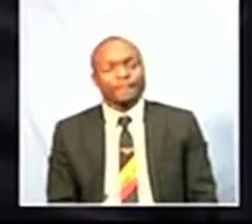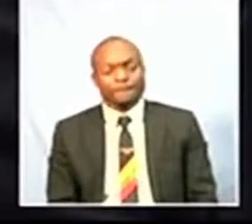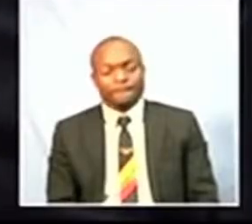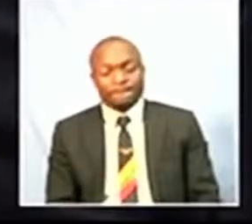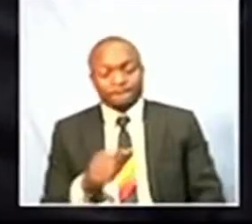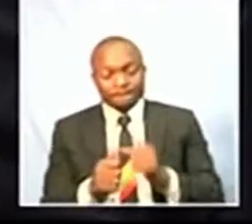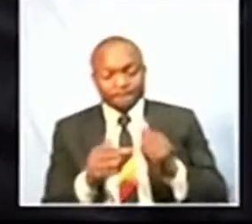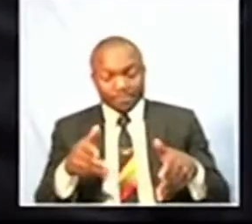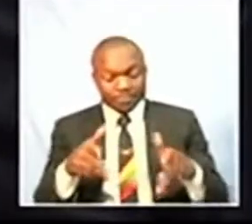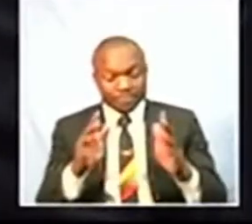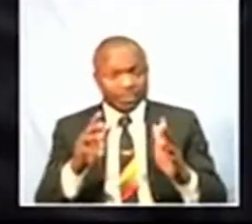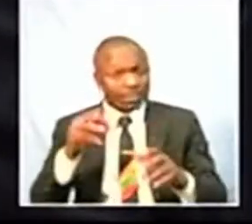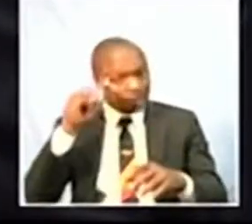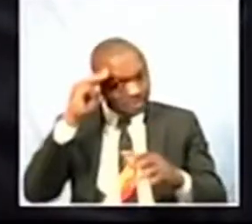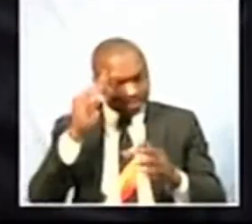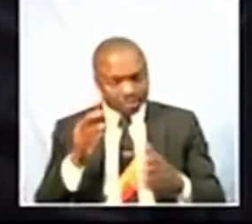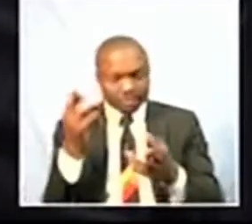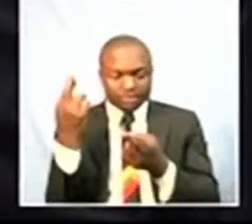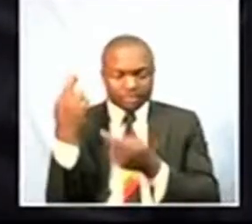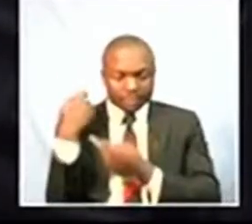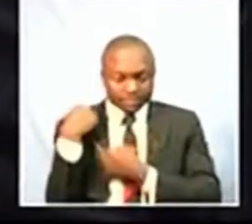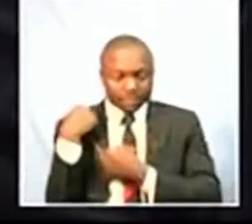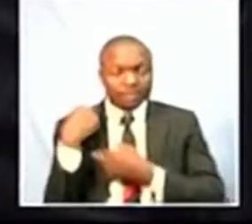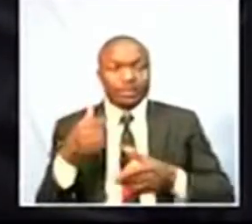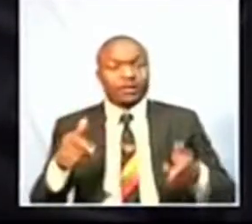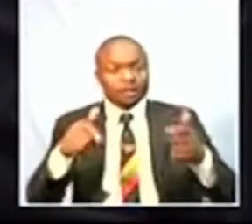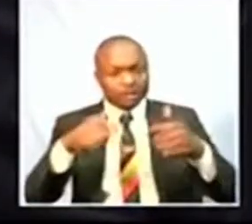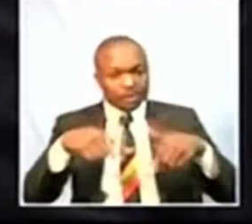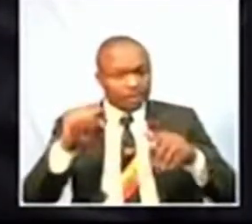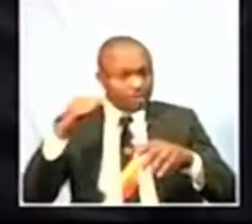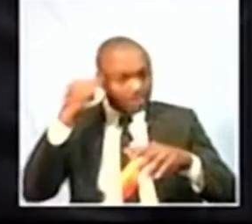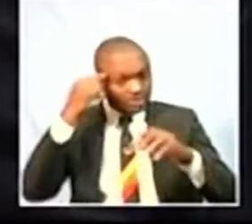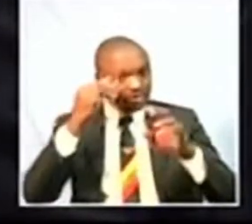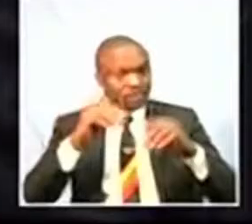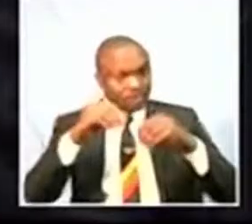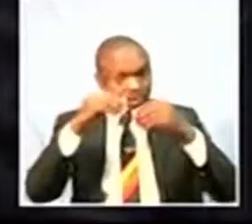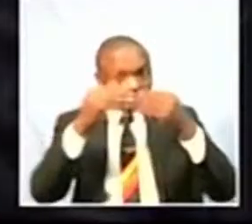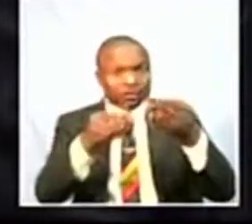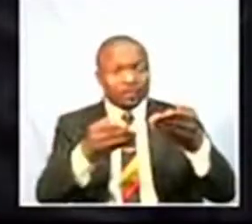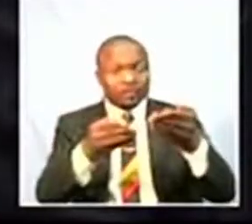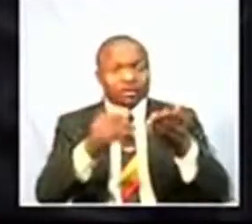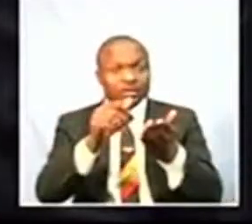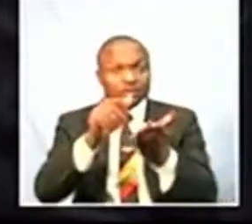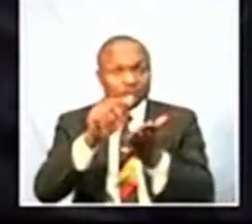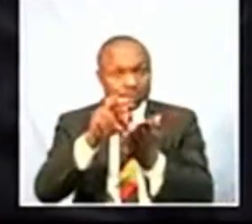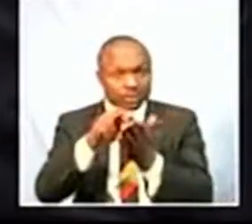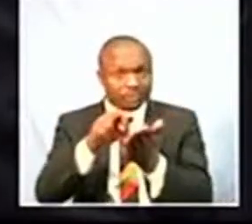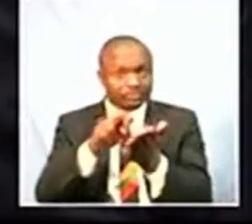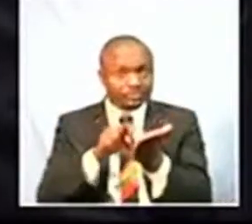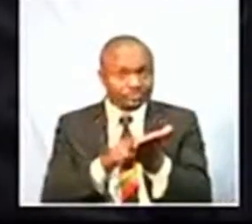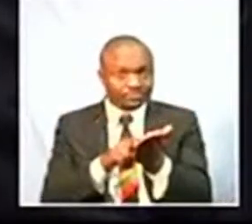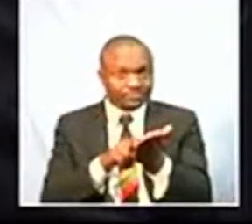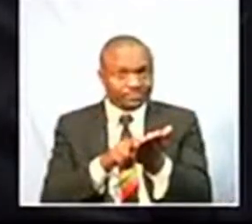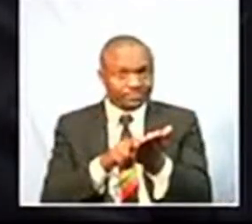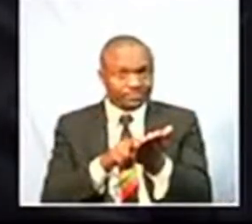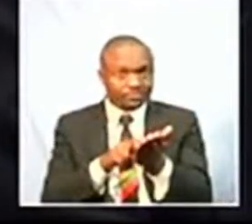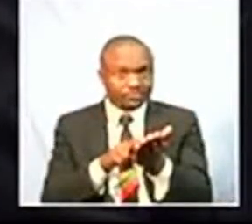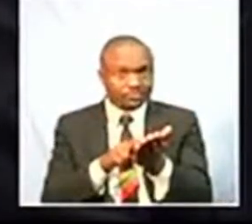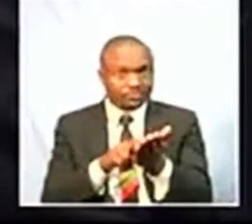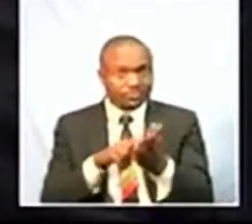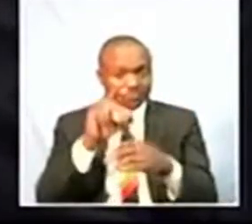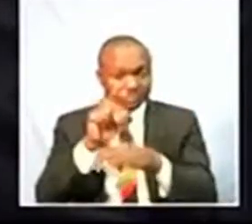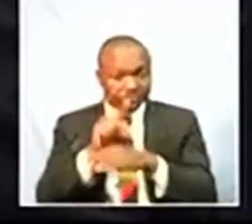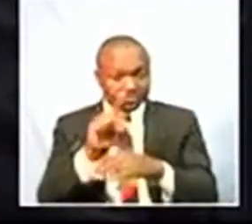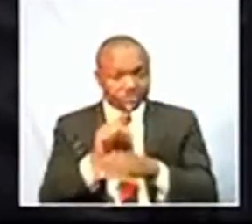which allows the minister responsible for local government to provide guidelines on the nature of projects to be undertaken I write to